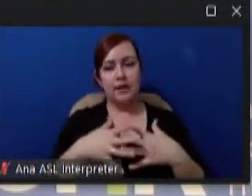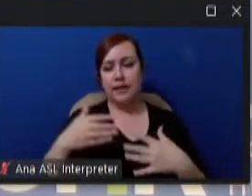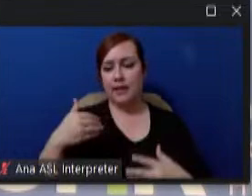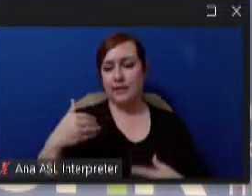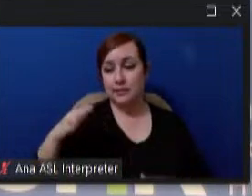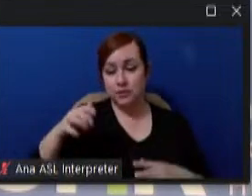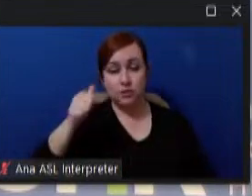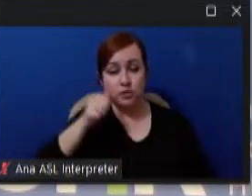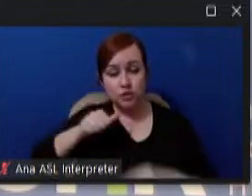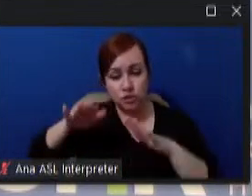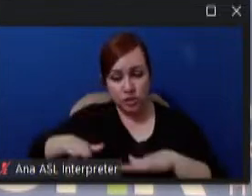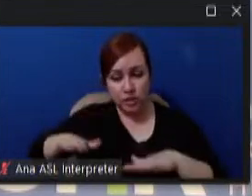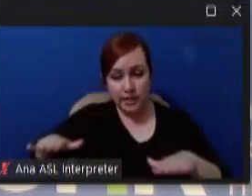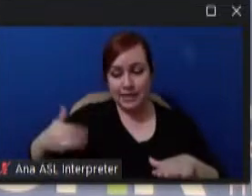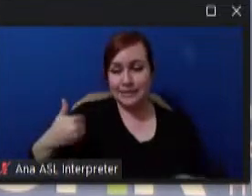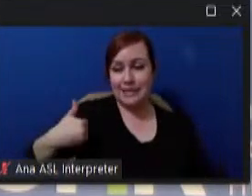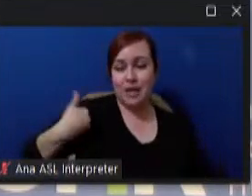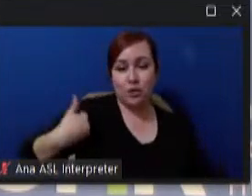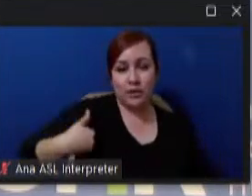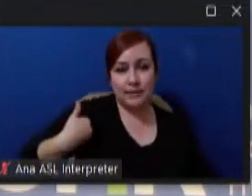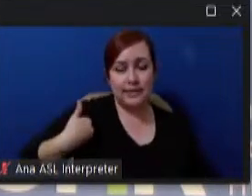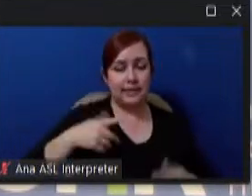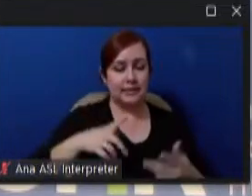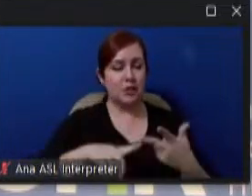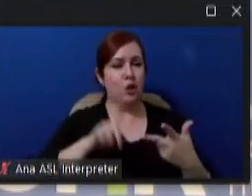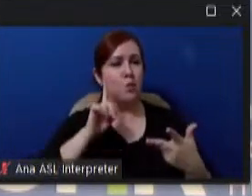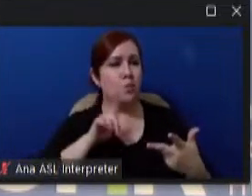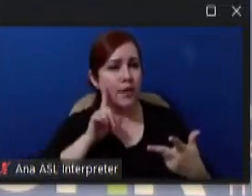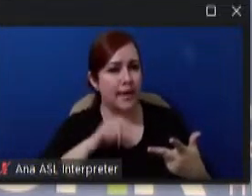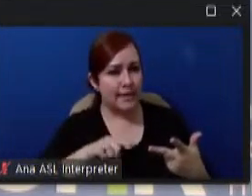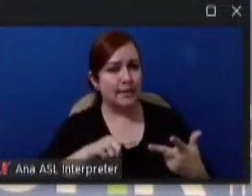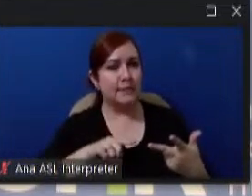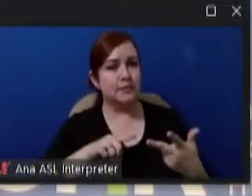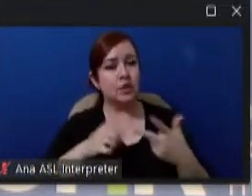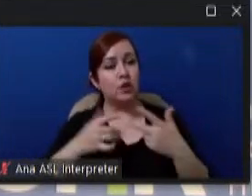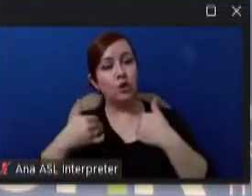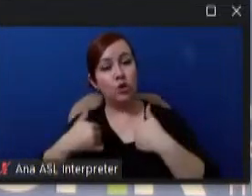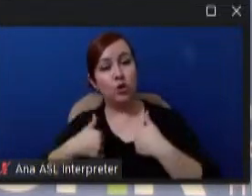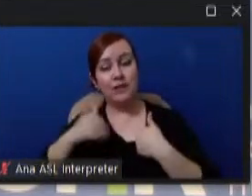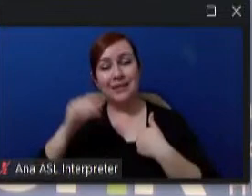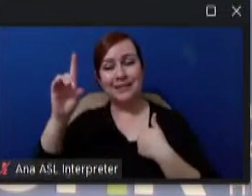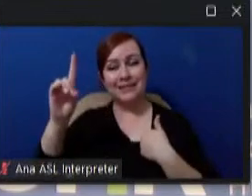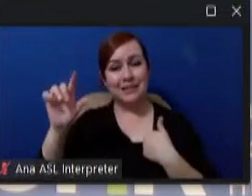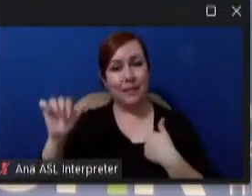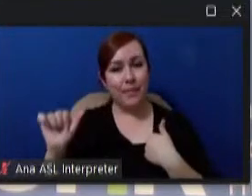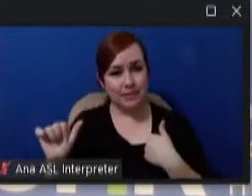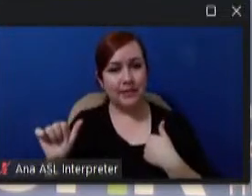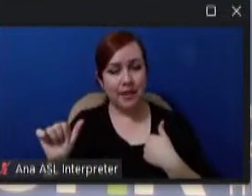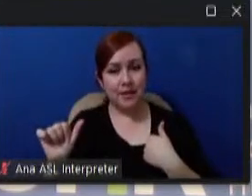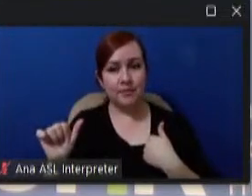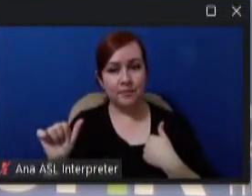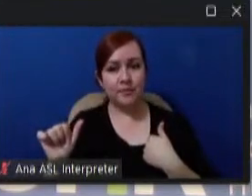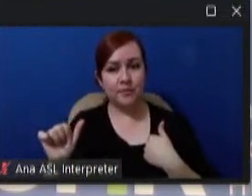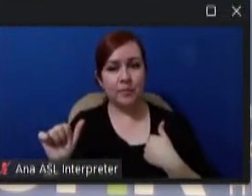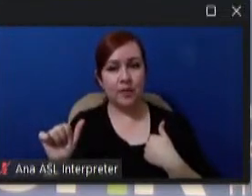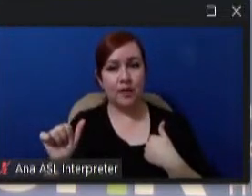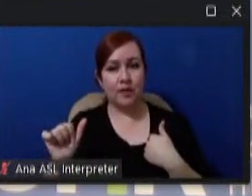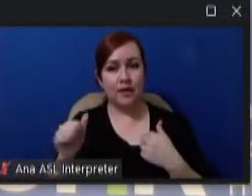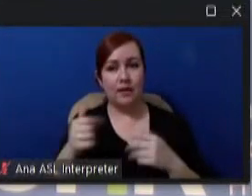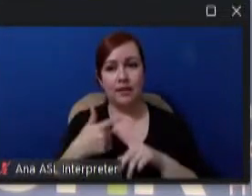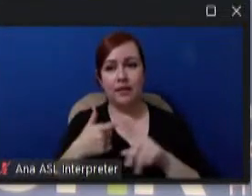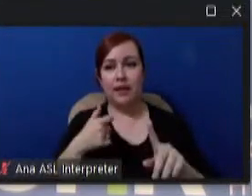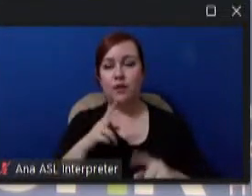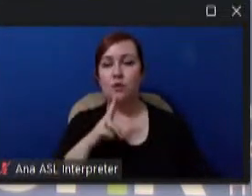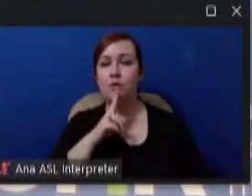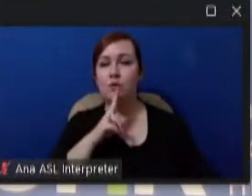rights in the case of girls and women with disabilities in